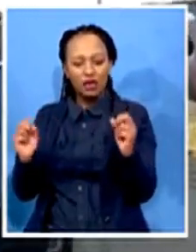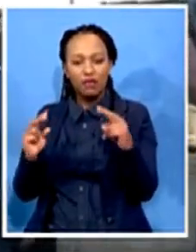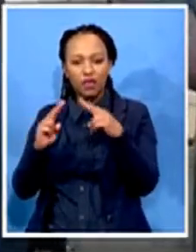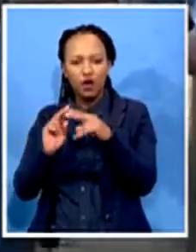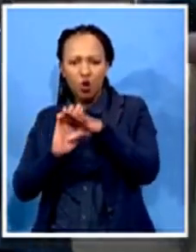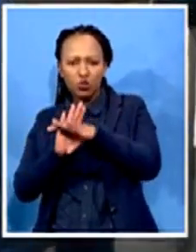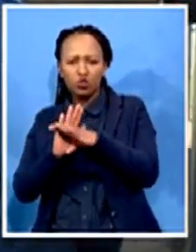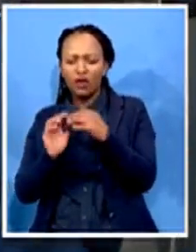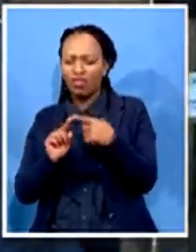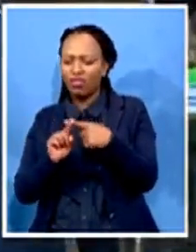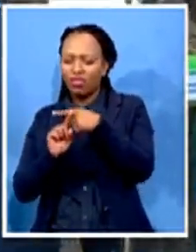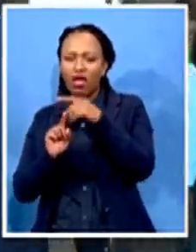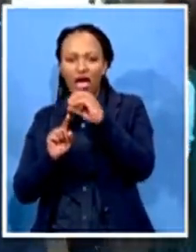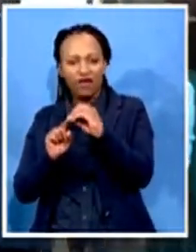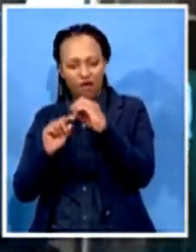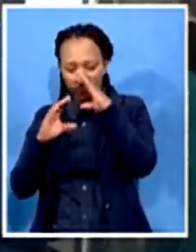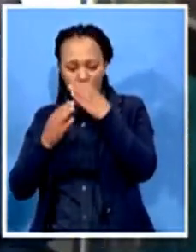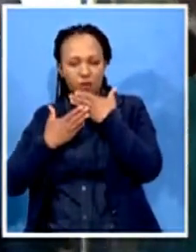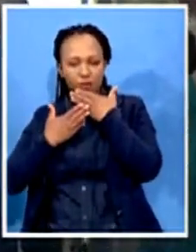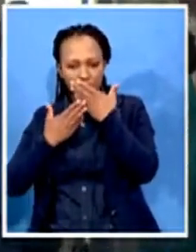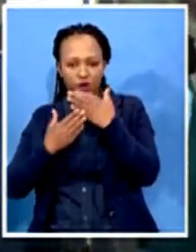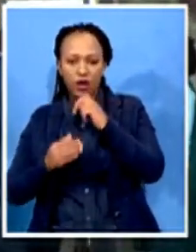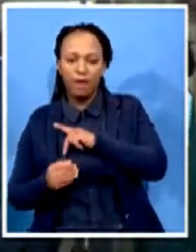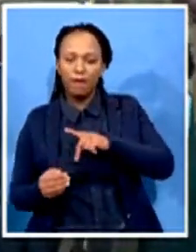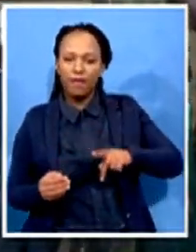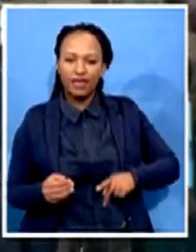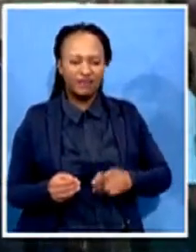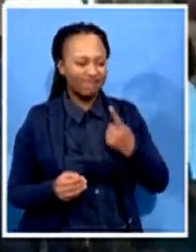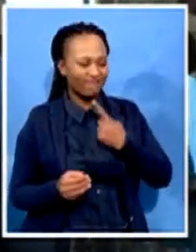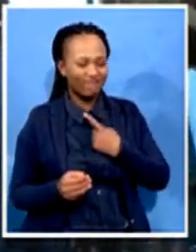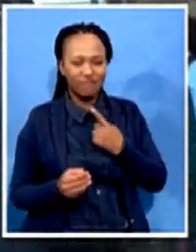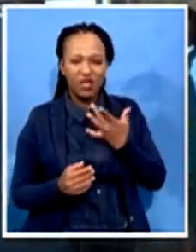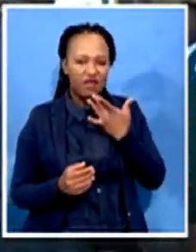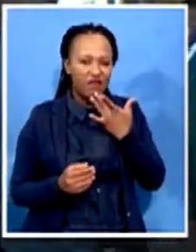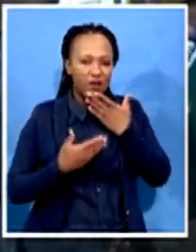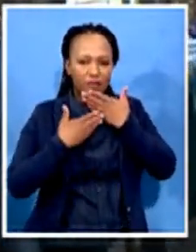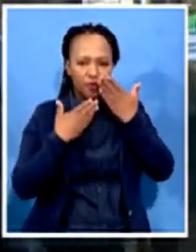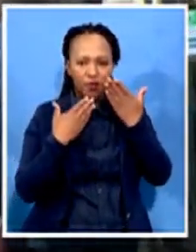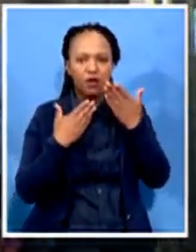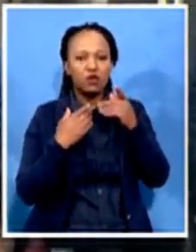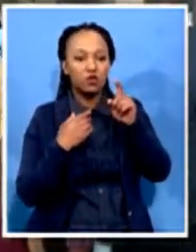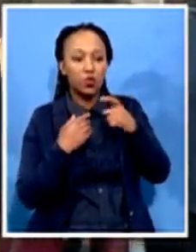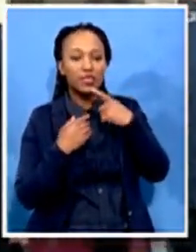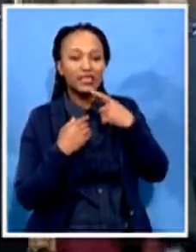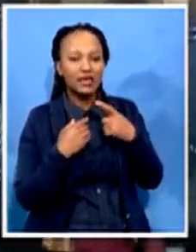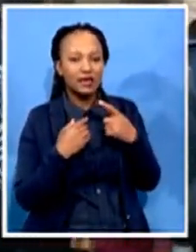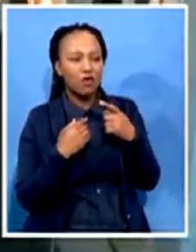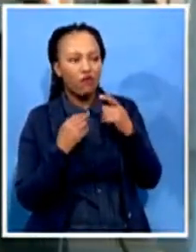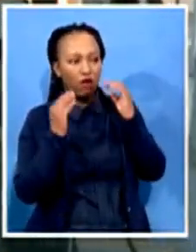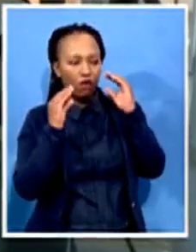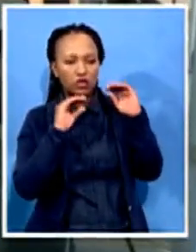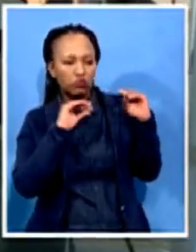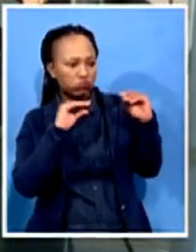president is not doing himself any favors by subjecting us to speculation. And so the challenge to the president is